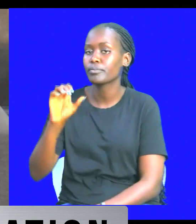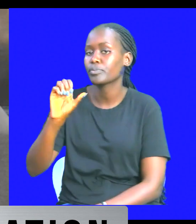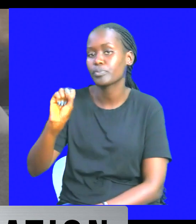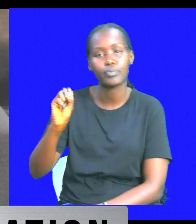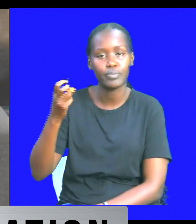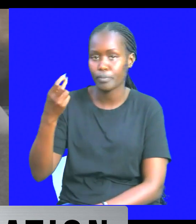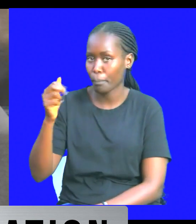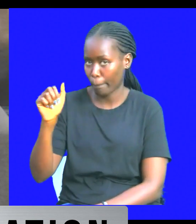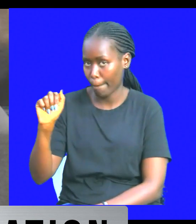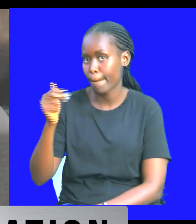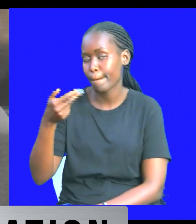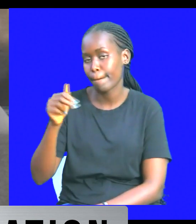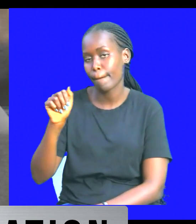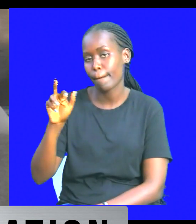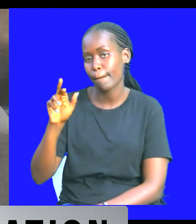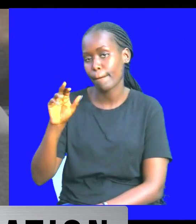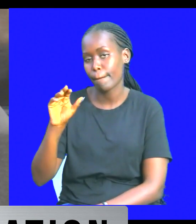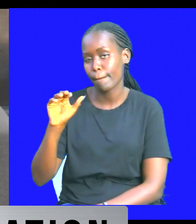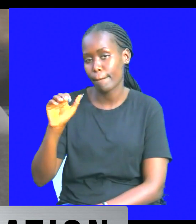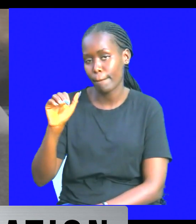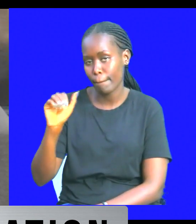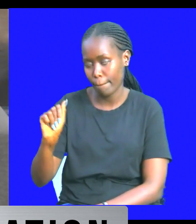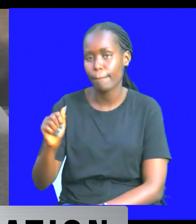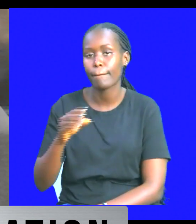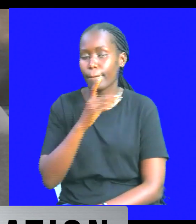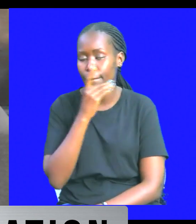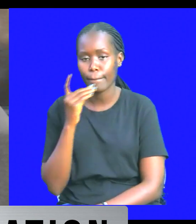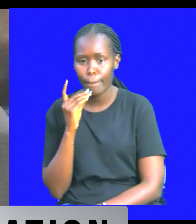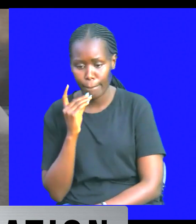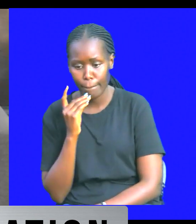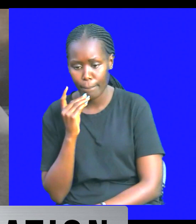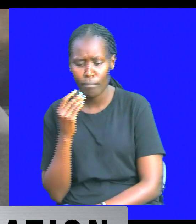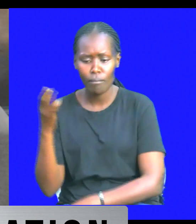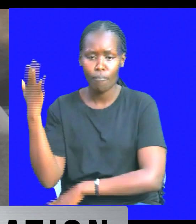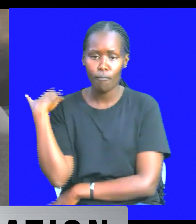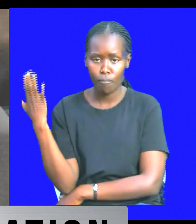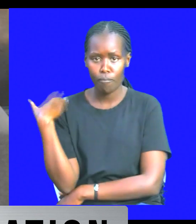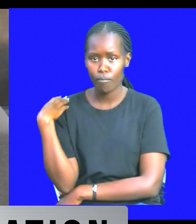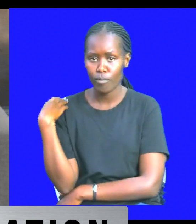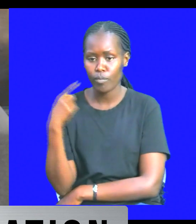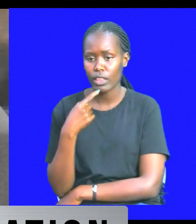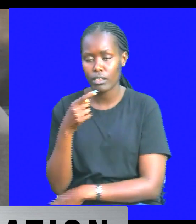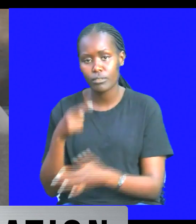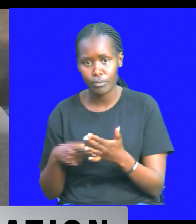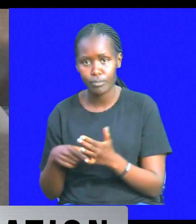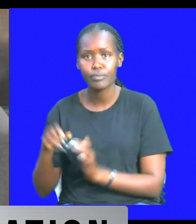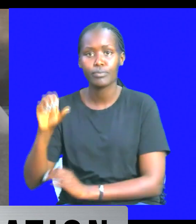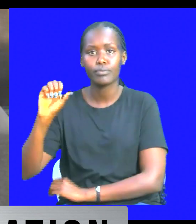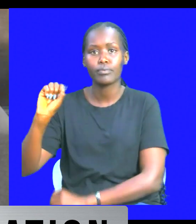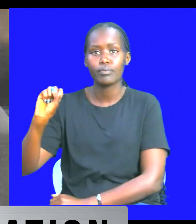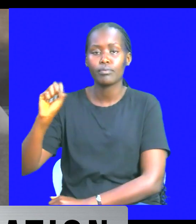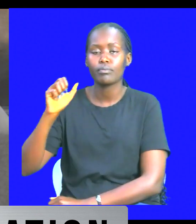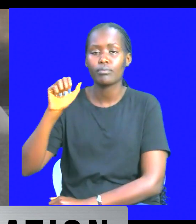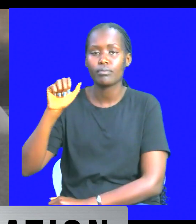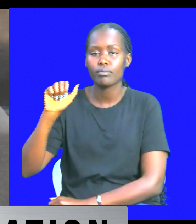ukisoma history ya kitambo sana, wachana na hii tunaambiwa ya 2000 years. Ya kitambo sana. Yes. Wanasema ati Sahara desert was green at one